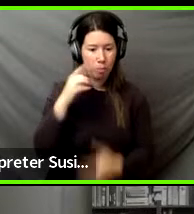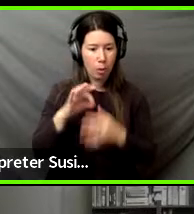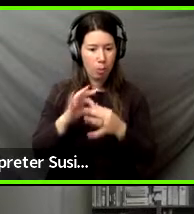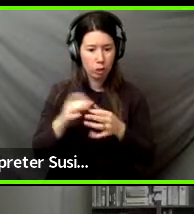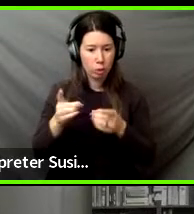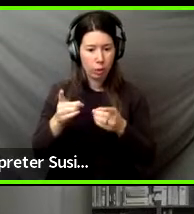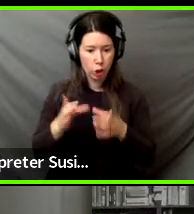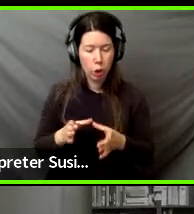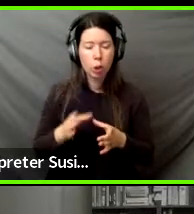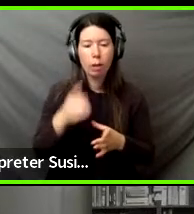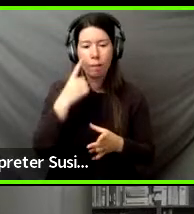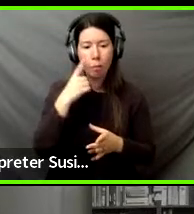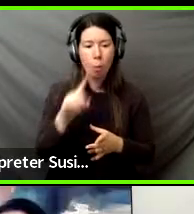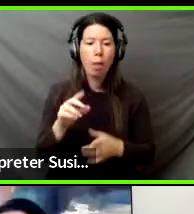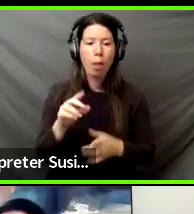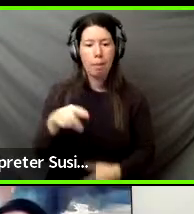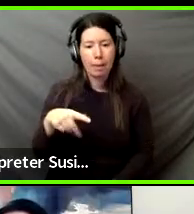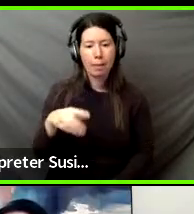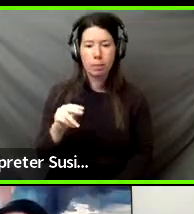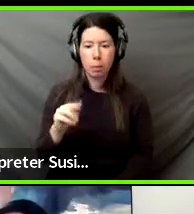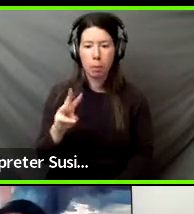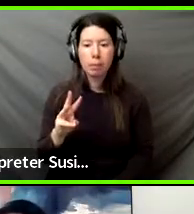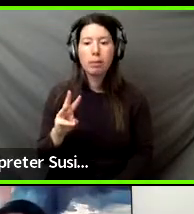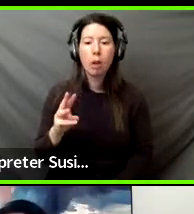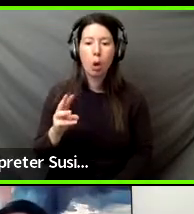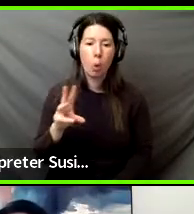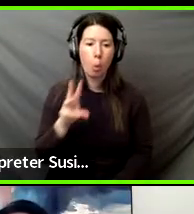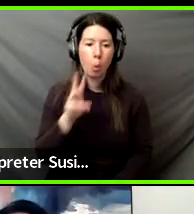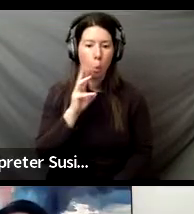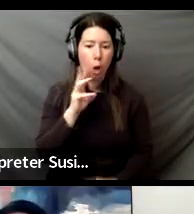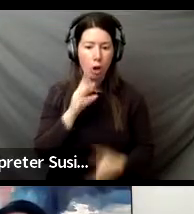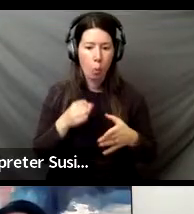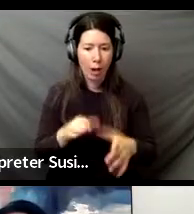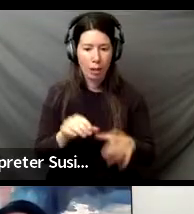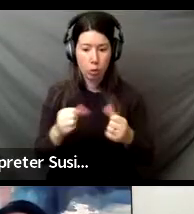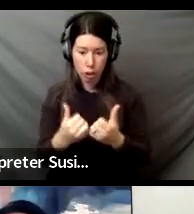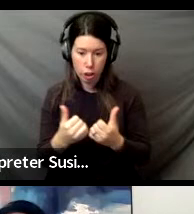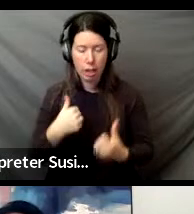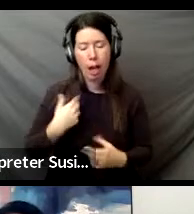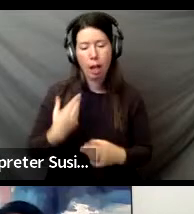Waterways Association. My pronouns are she, her, and